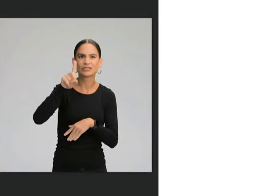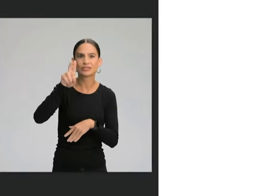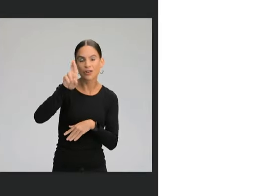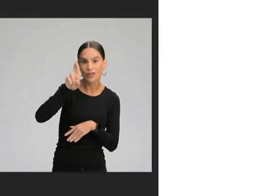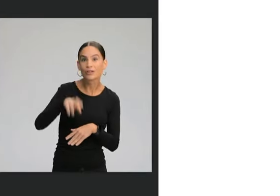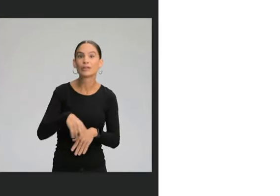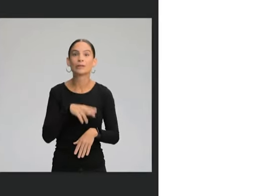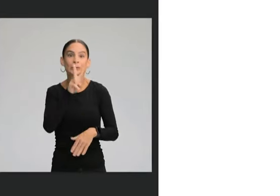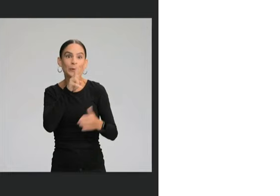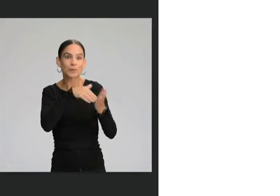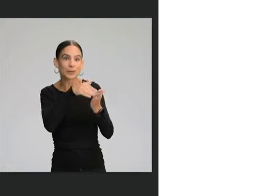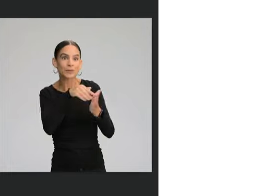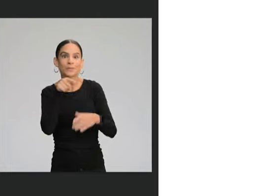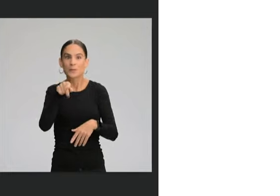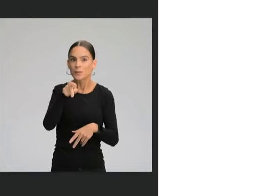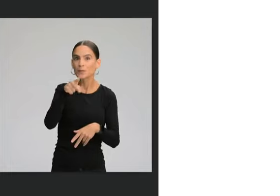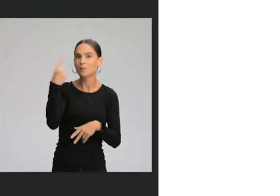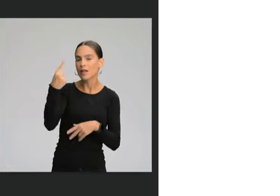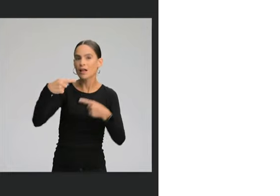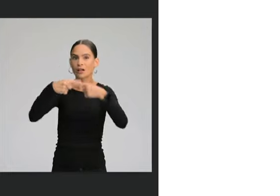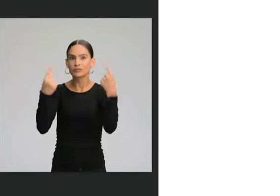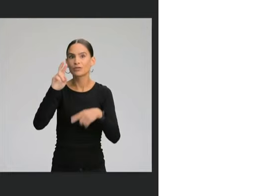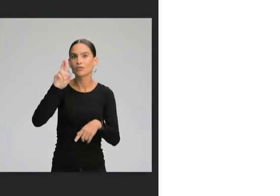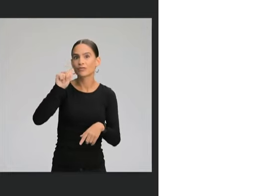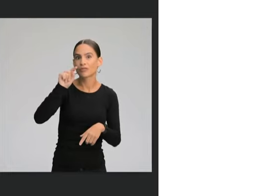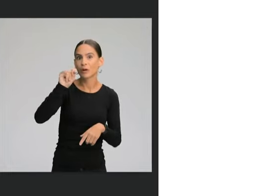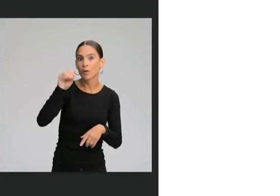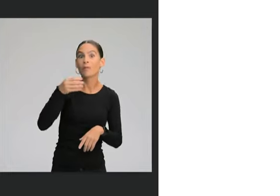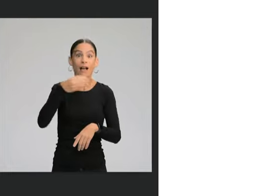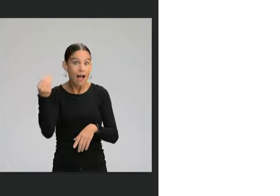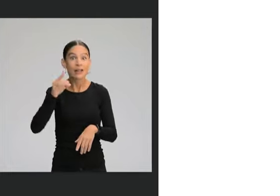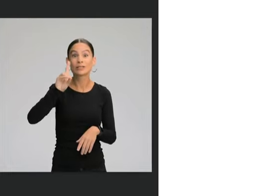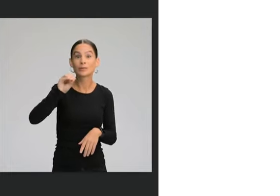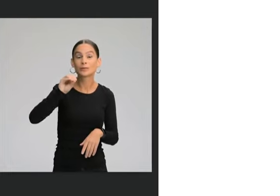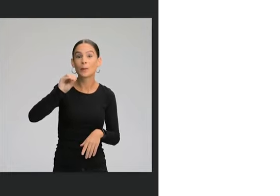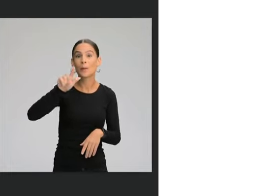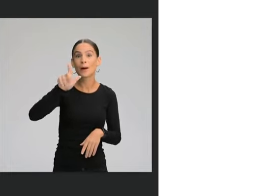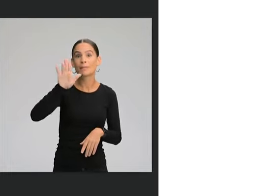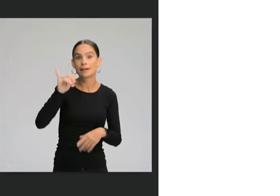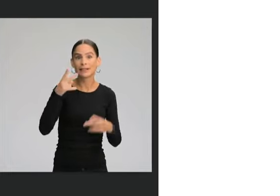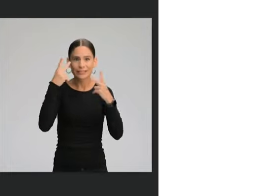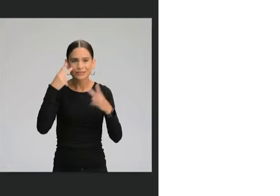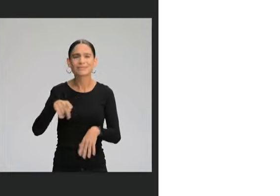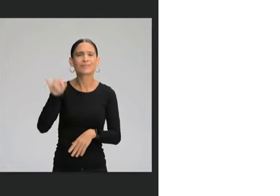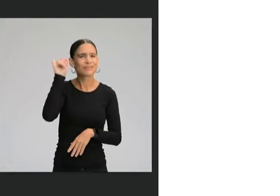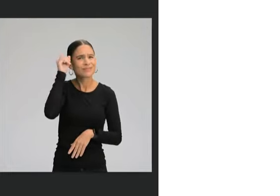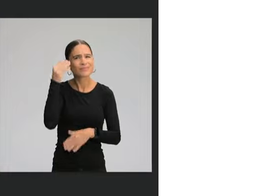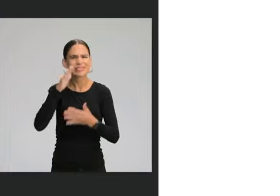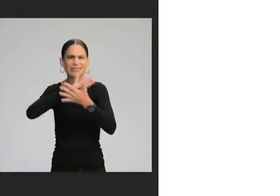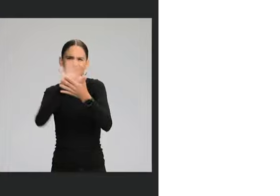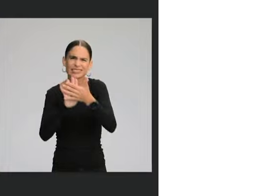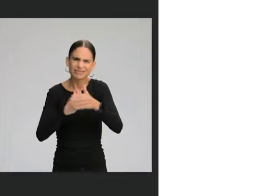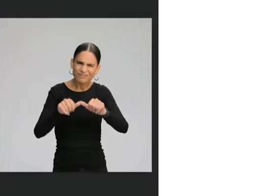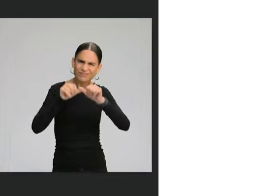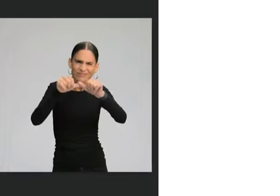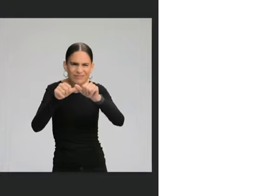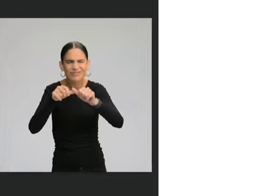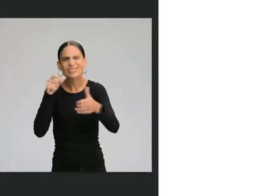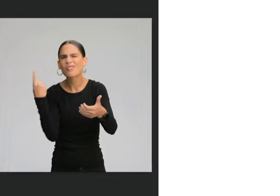ratio, and Dolby Vision. iPhone 14 is designed to last, so you can count on it to be there for